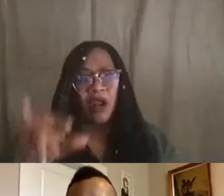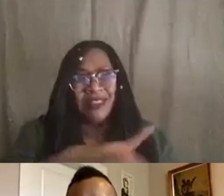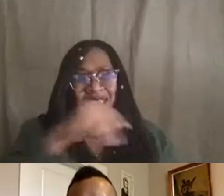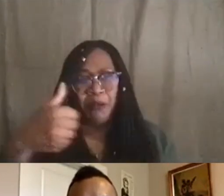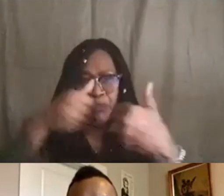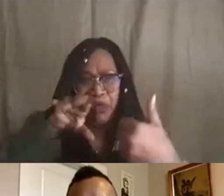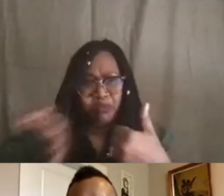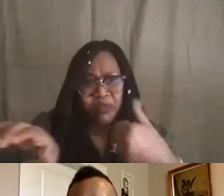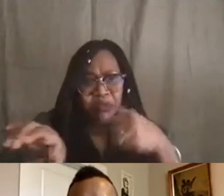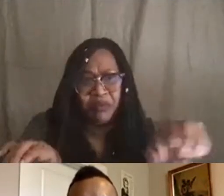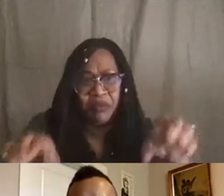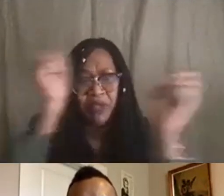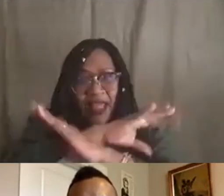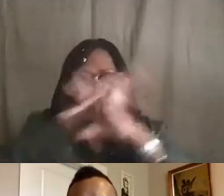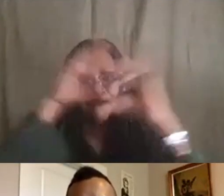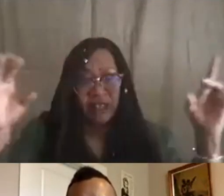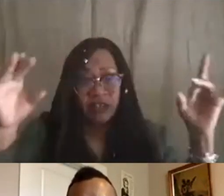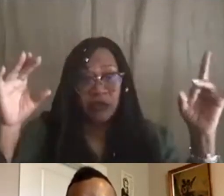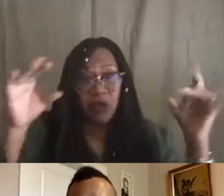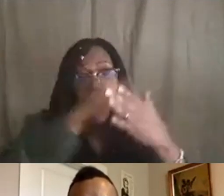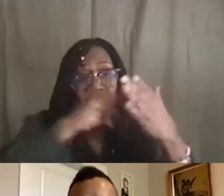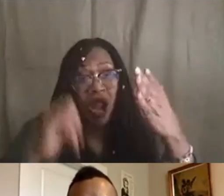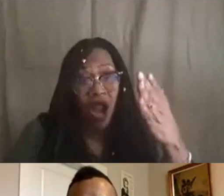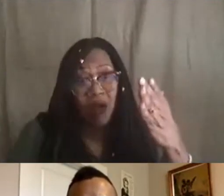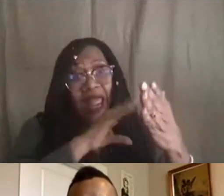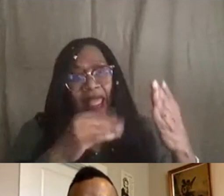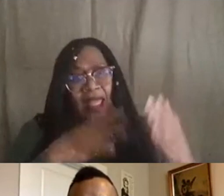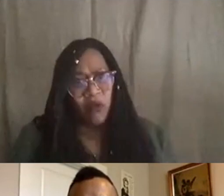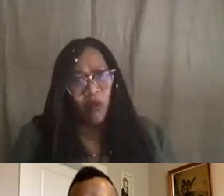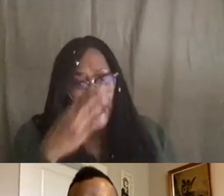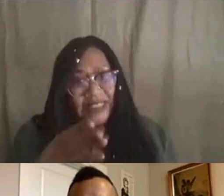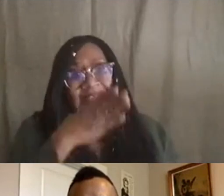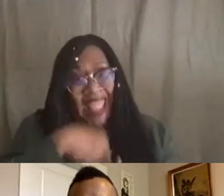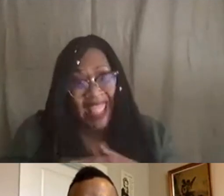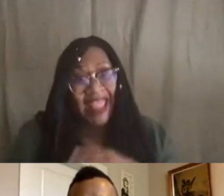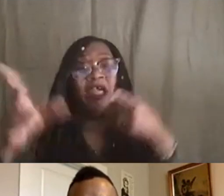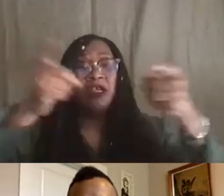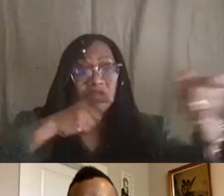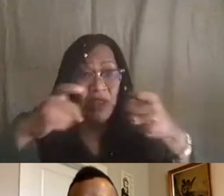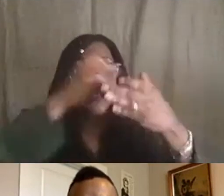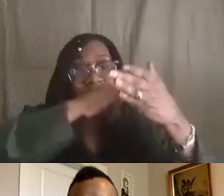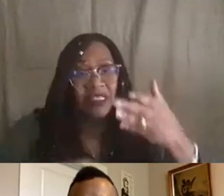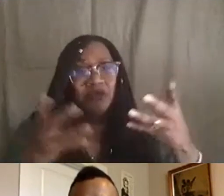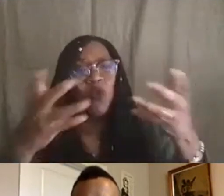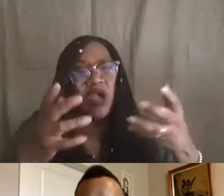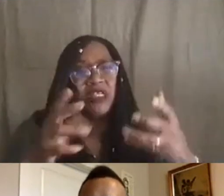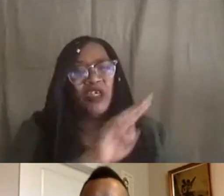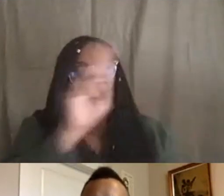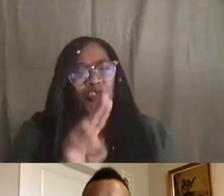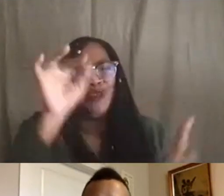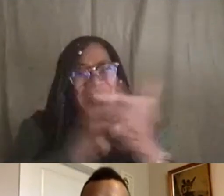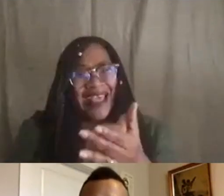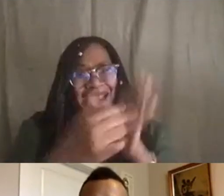in visual art that directly benefits whiteness within museums, curators, artists, and directors who wish to usurp Black people's